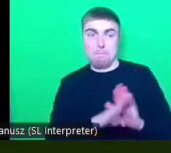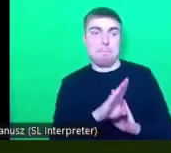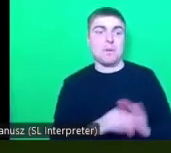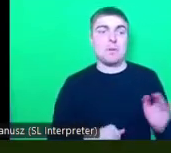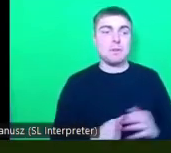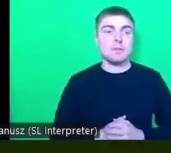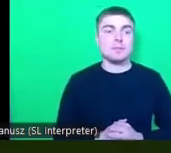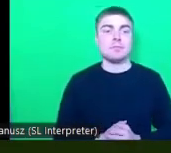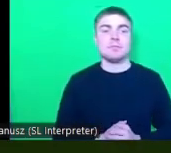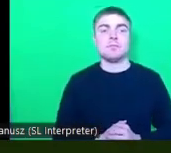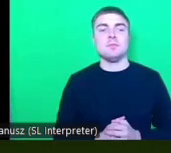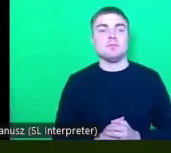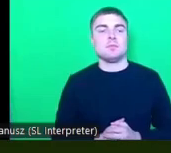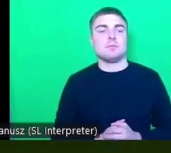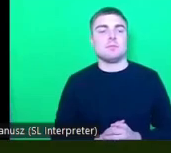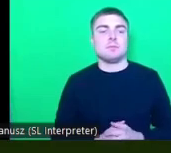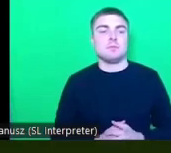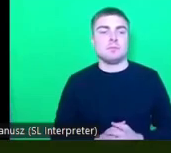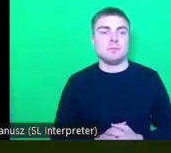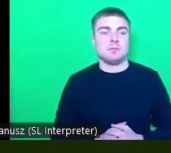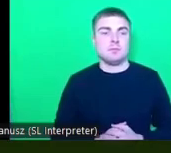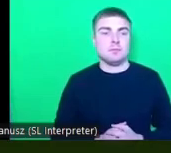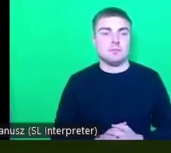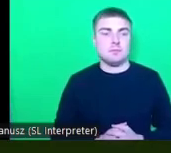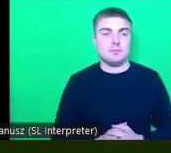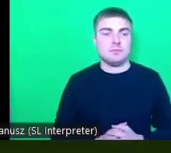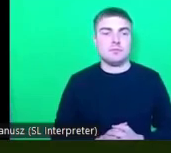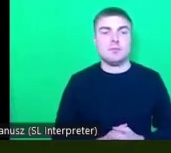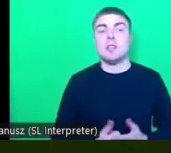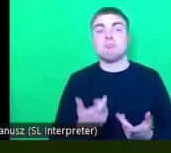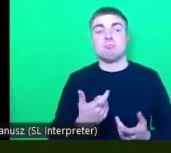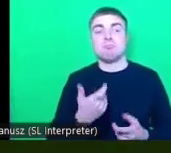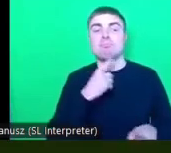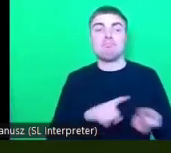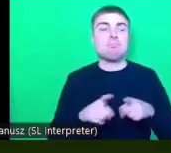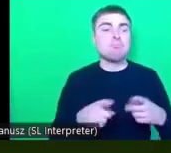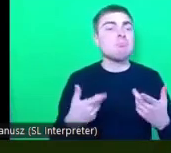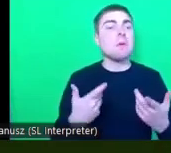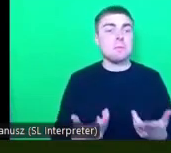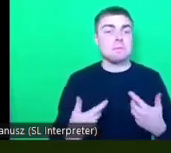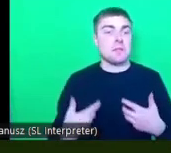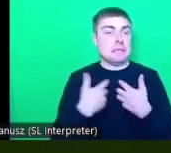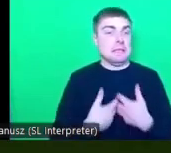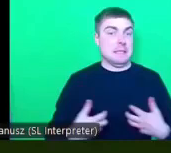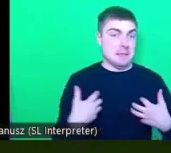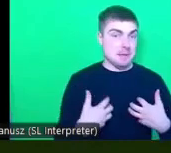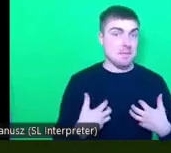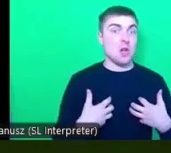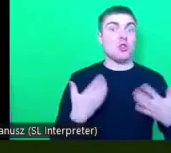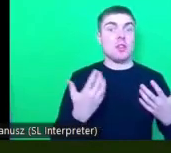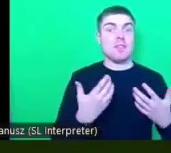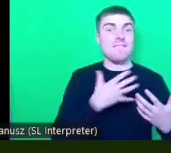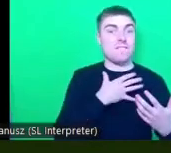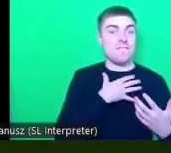consume calves, they are actually now predating on a larger proportion of adult moose. And also, we